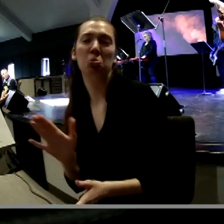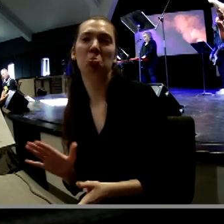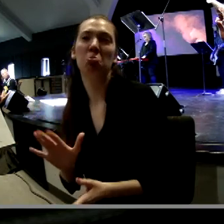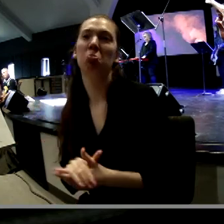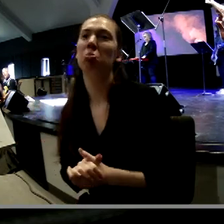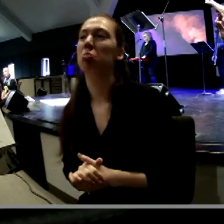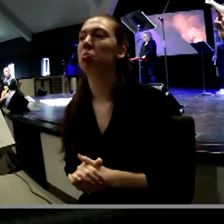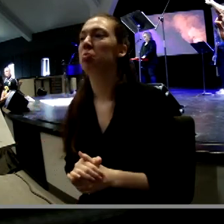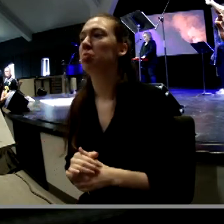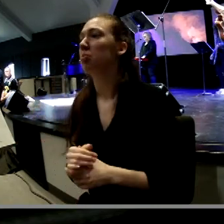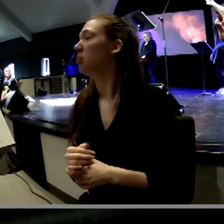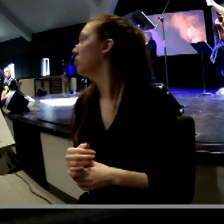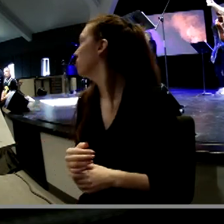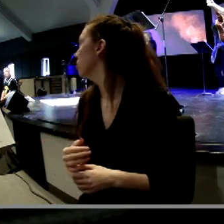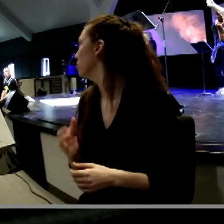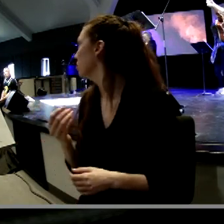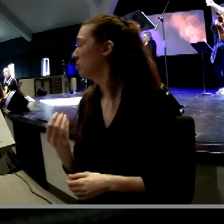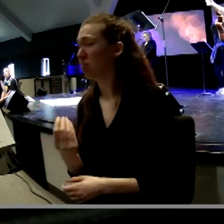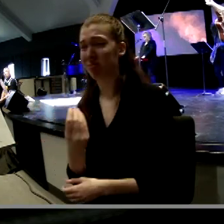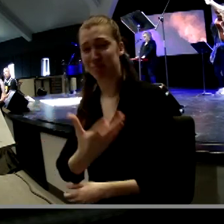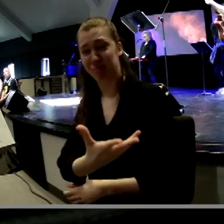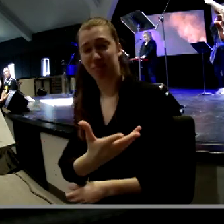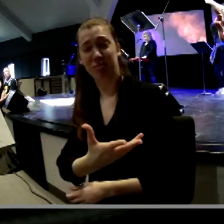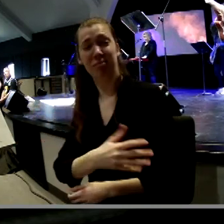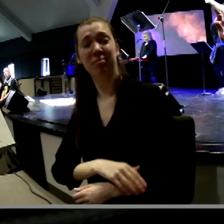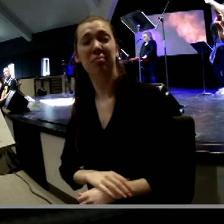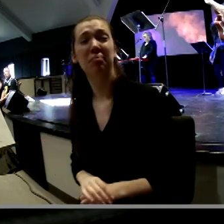I want you to know something.